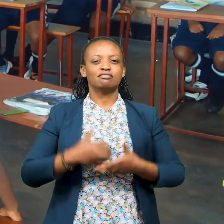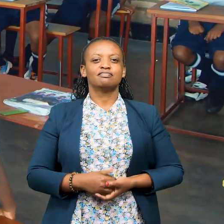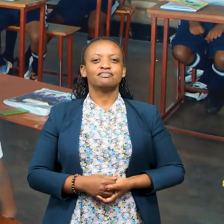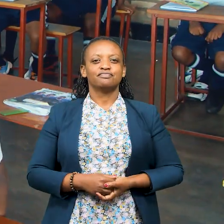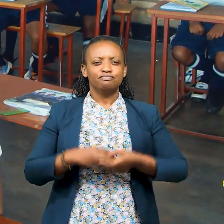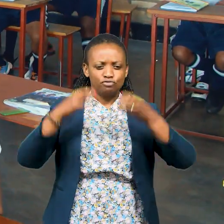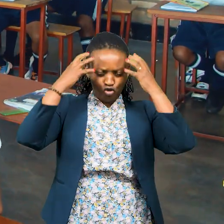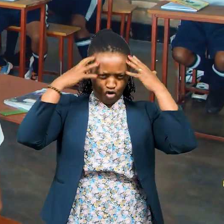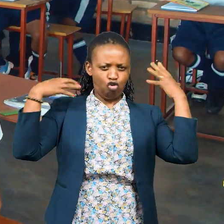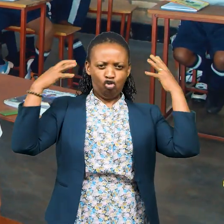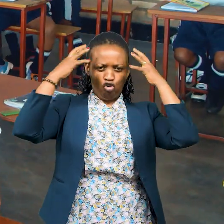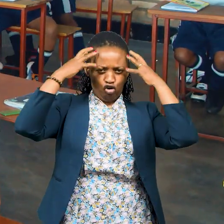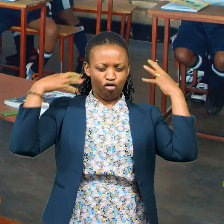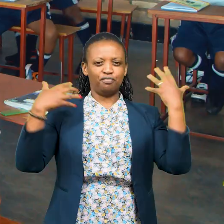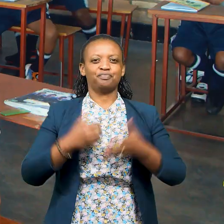Everybody?